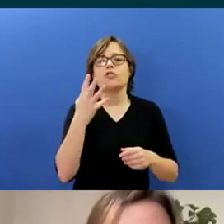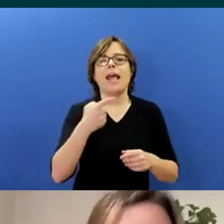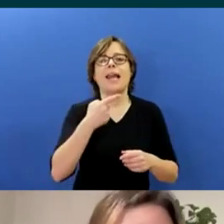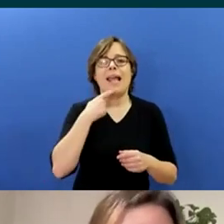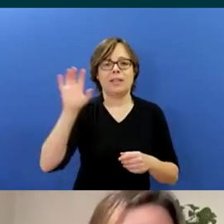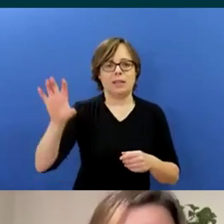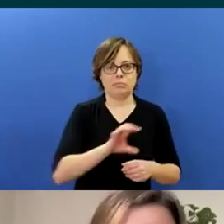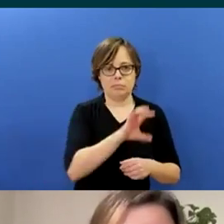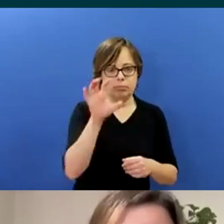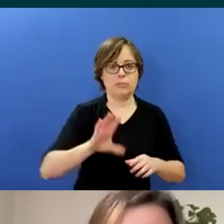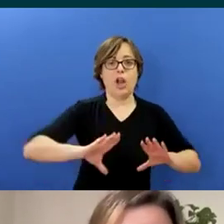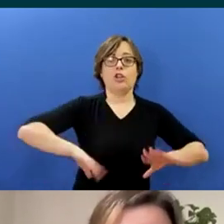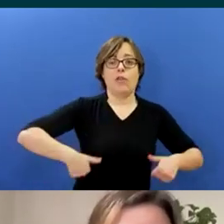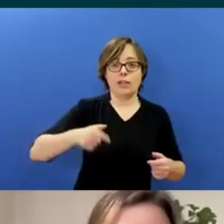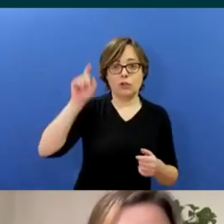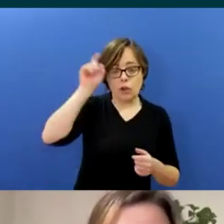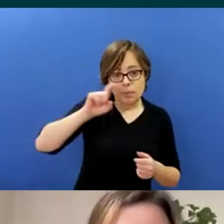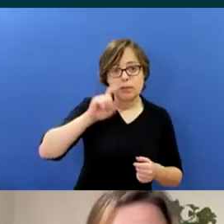speaking areas.